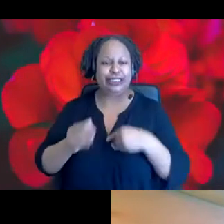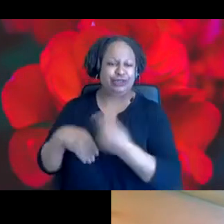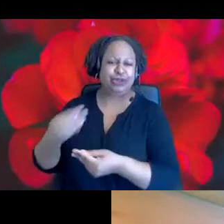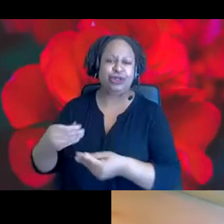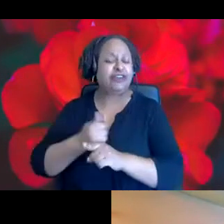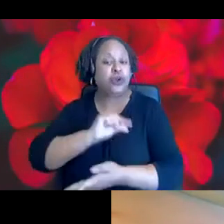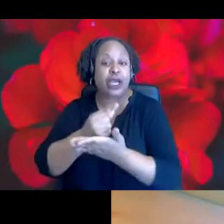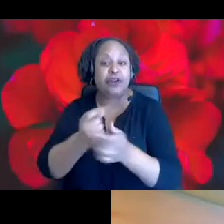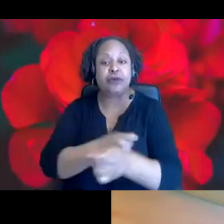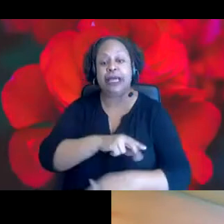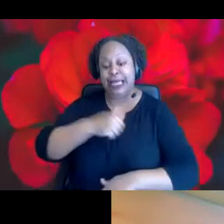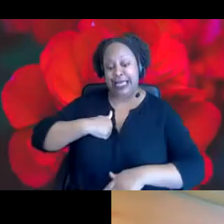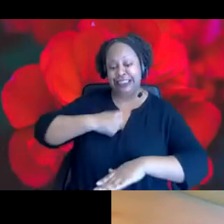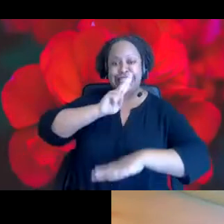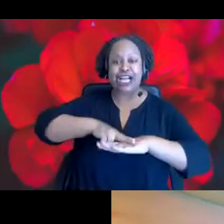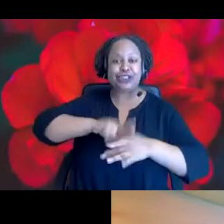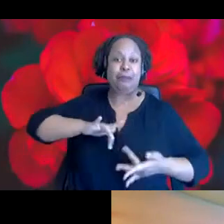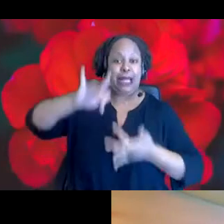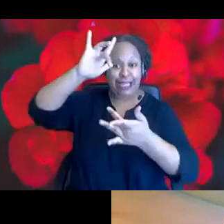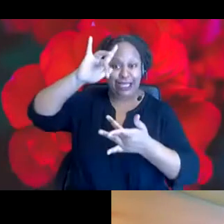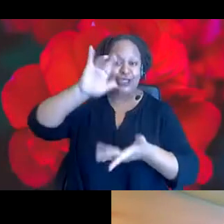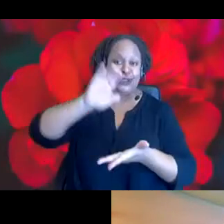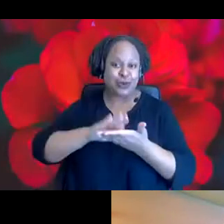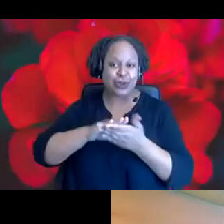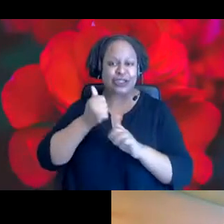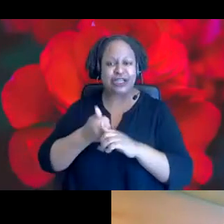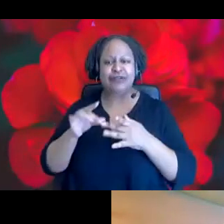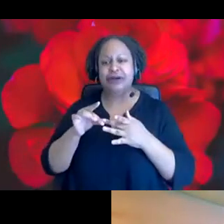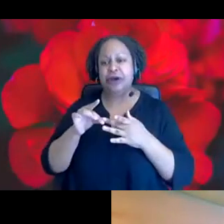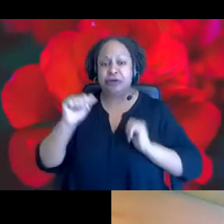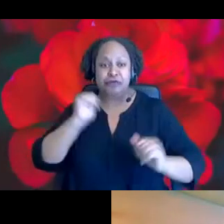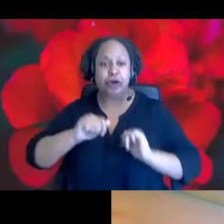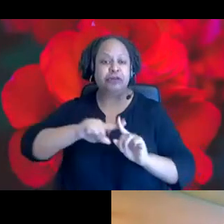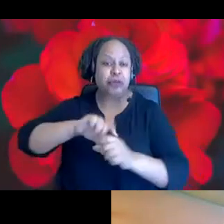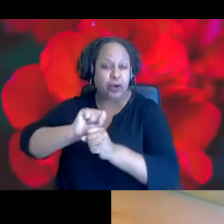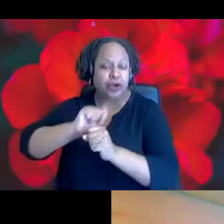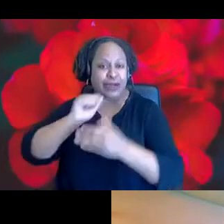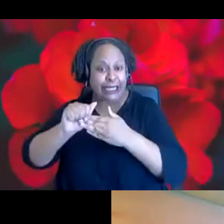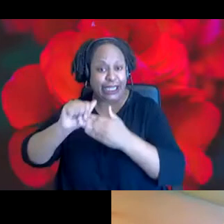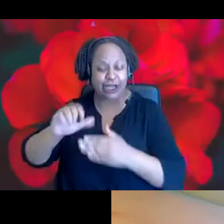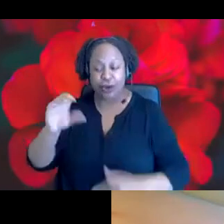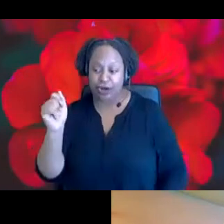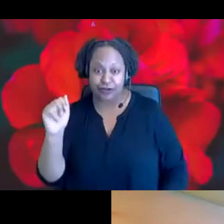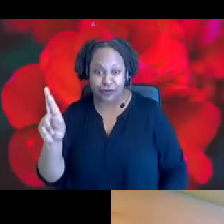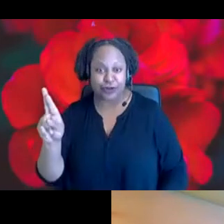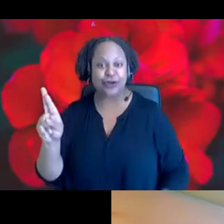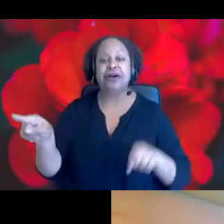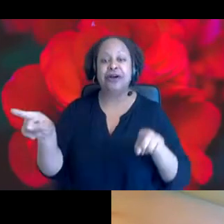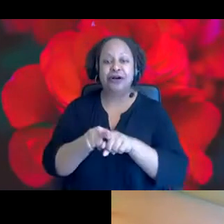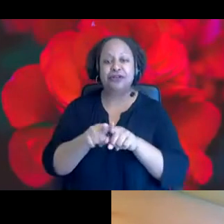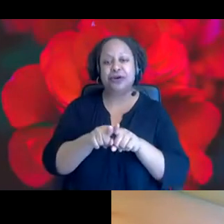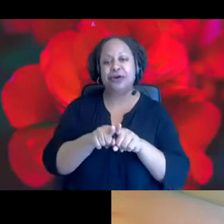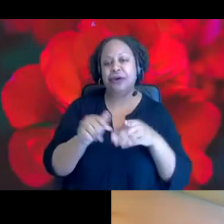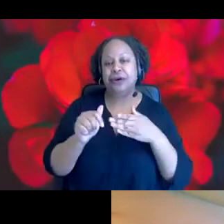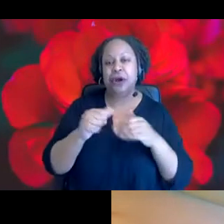she's performed in works by leading choreographers internationally, as well as produced work for Human Body Expression and her